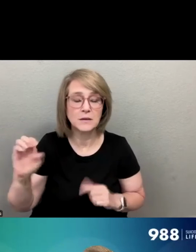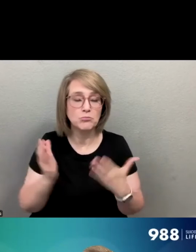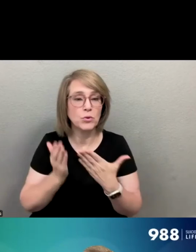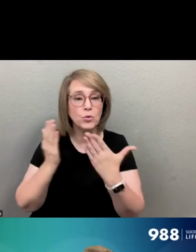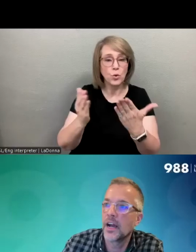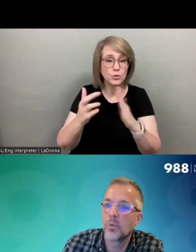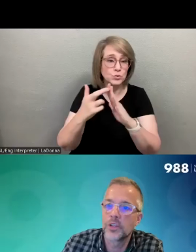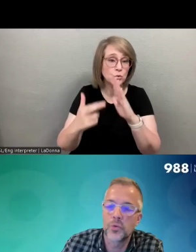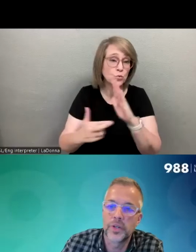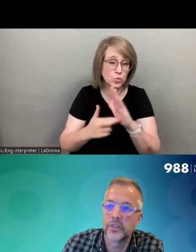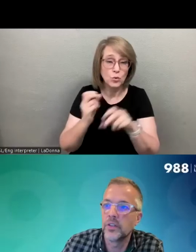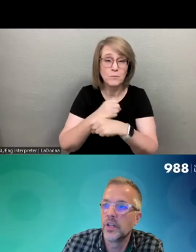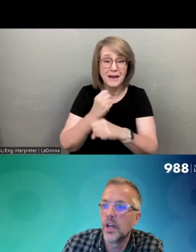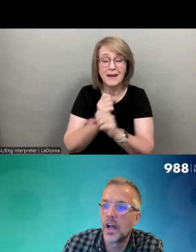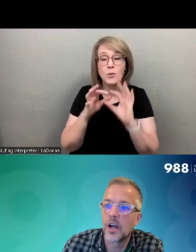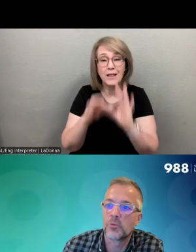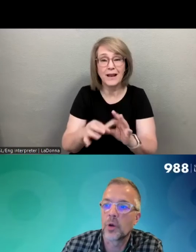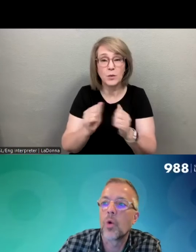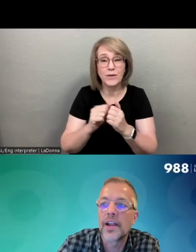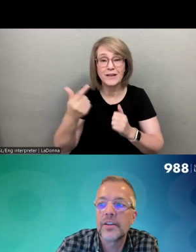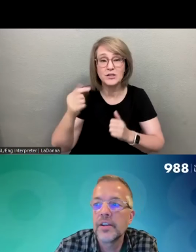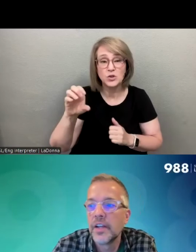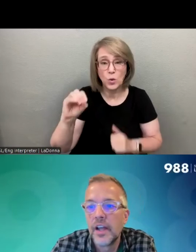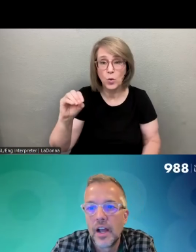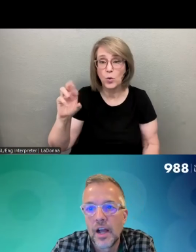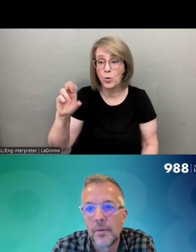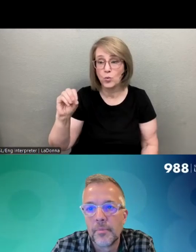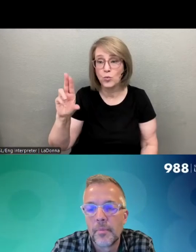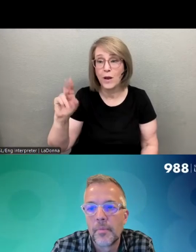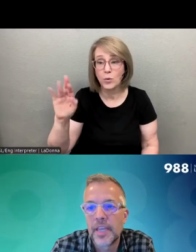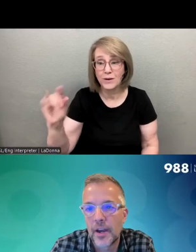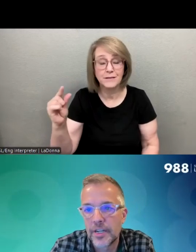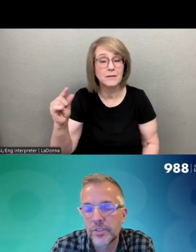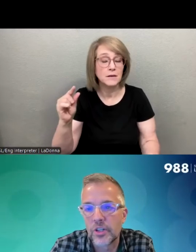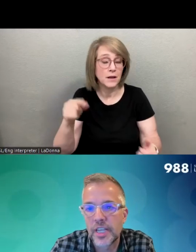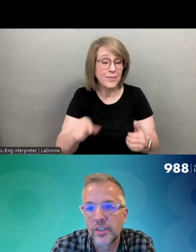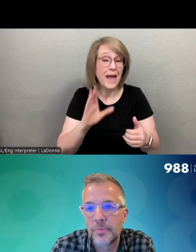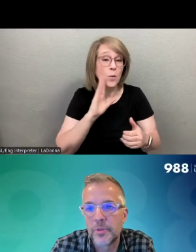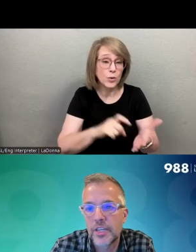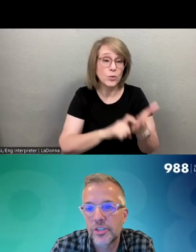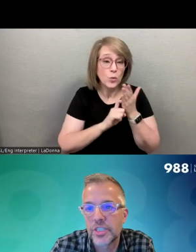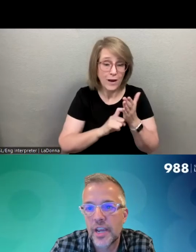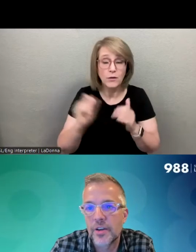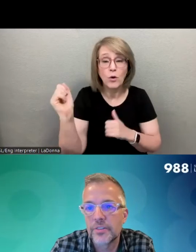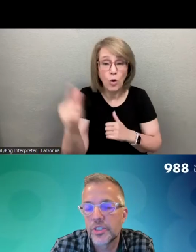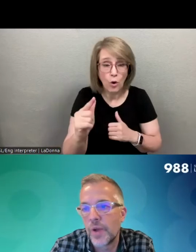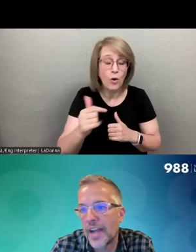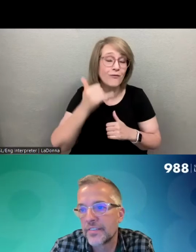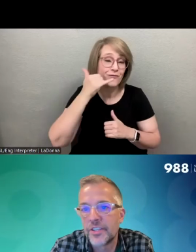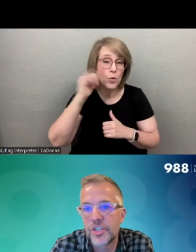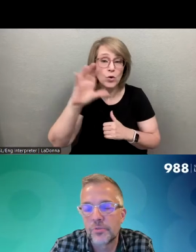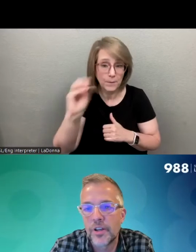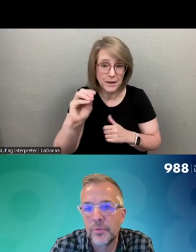to geo-routing, which will require carriers, all telecommunications carriers,